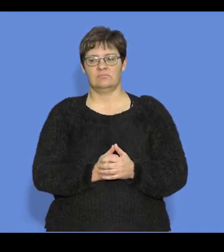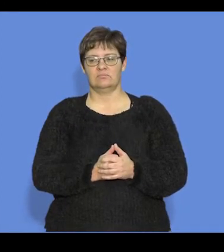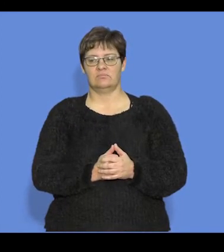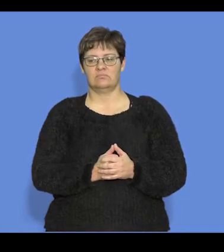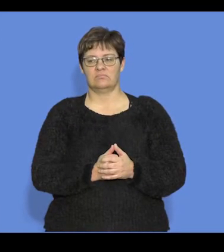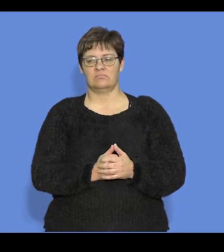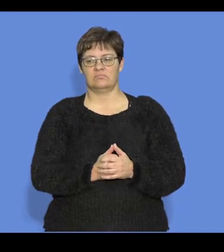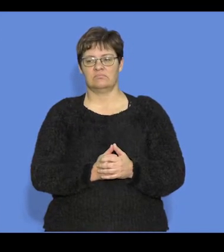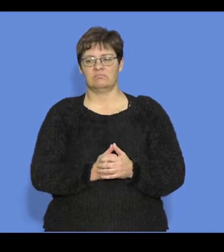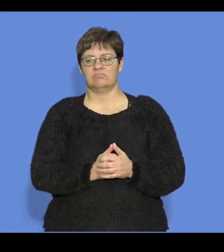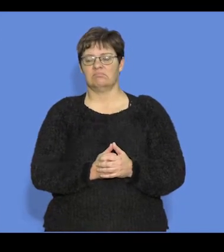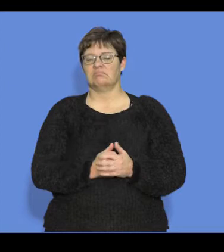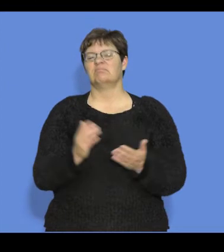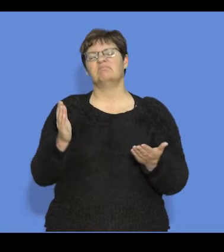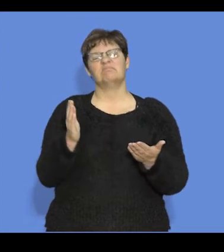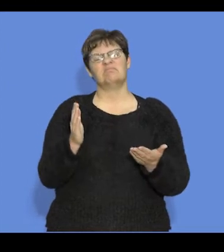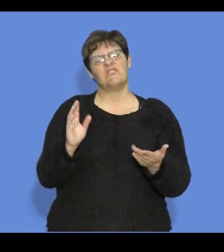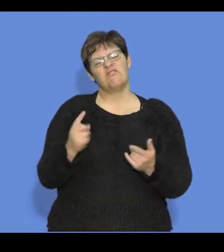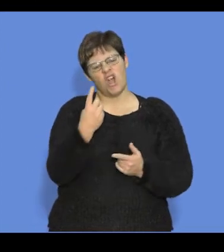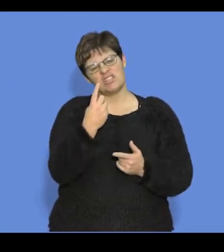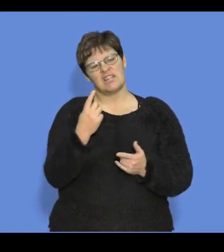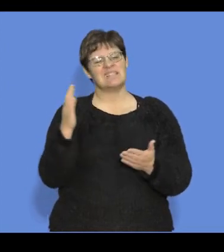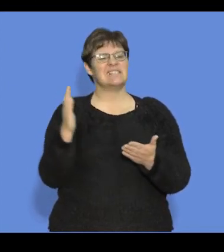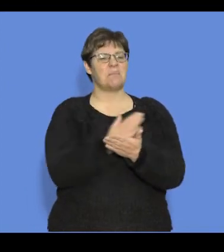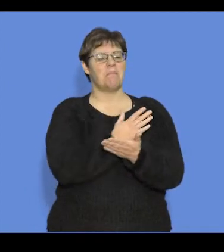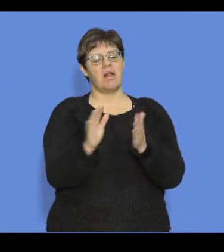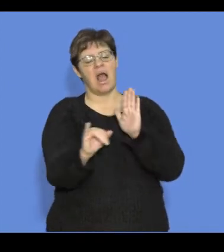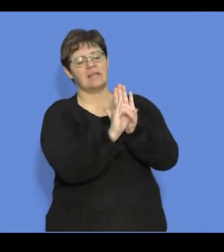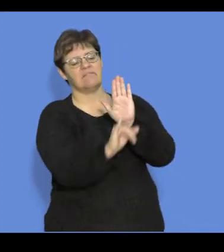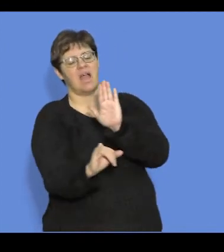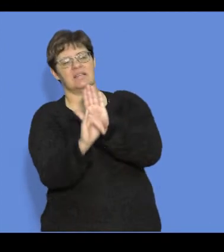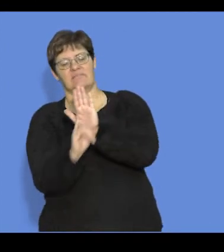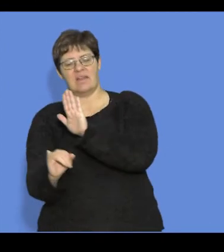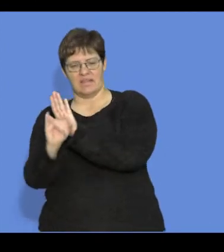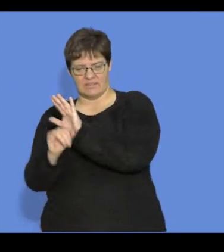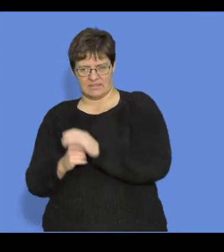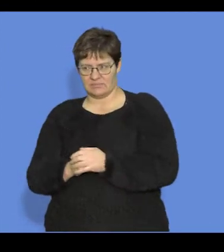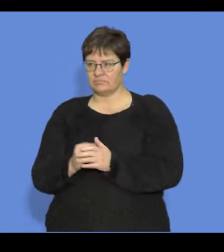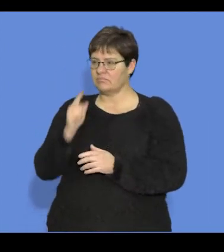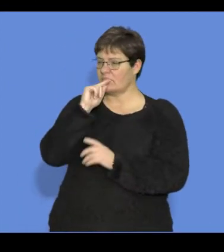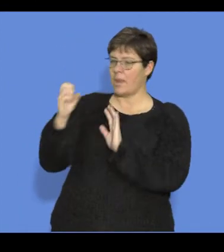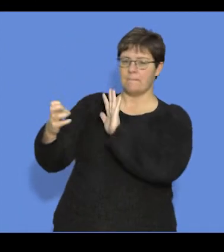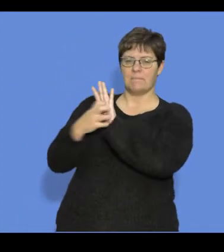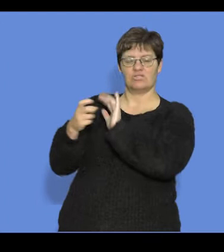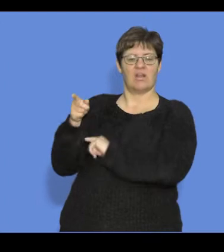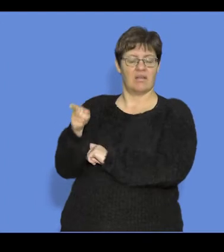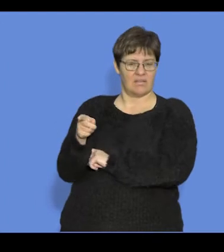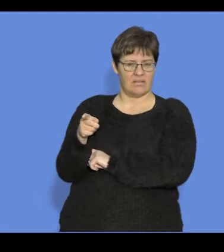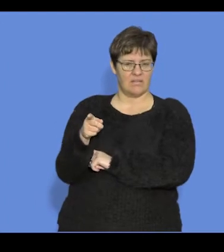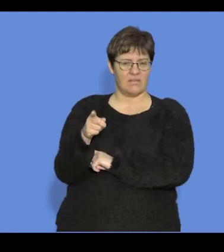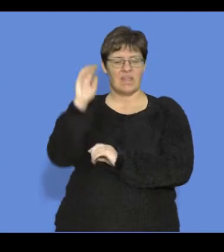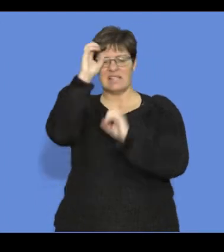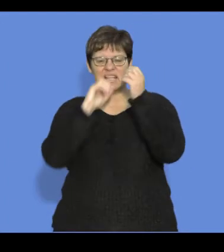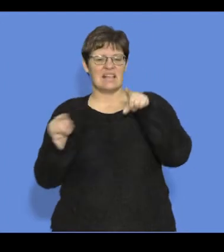be some simple identification. For example, you're shown a picture